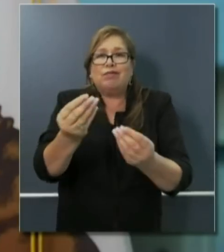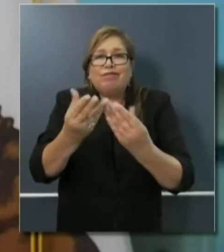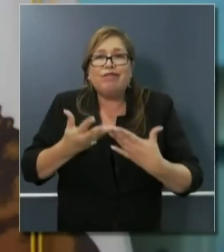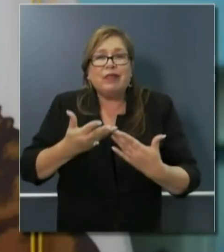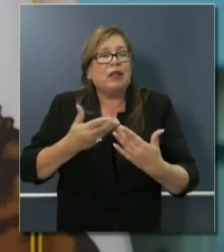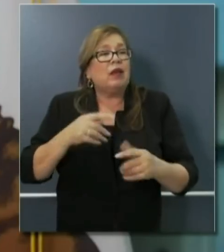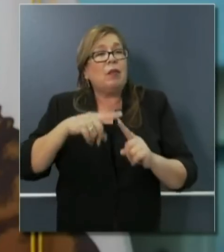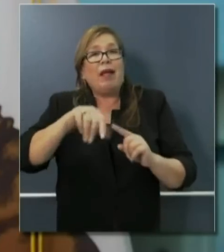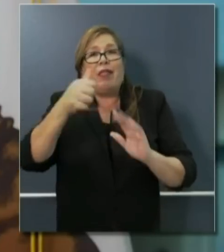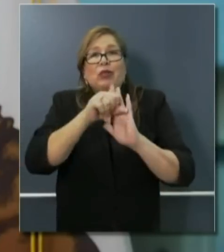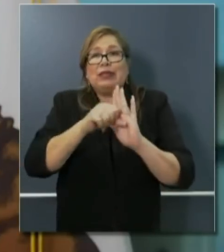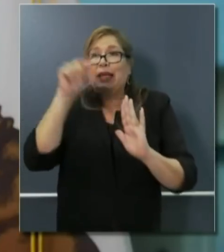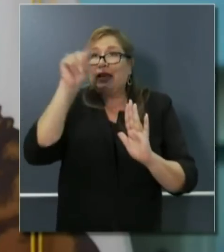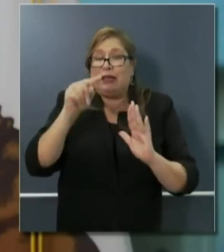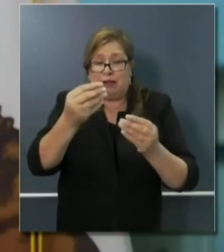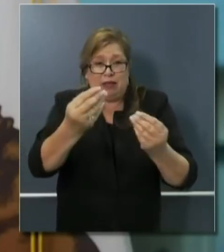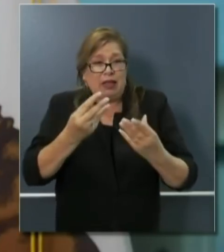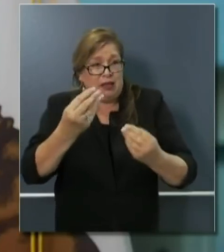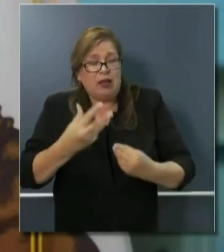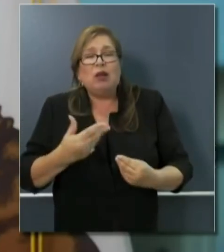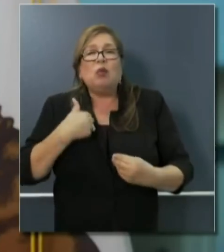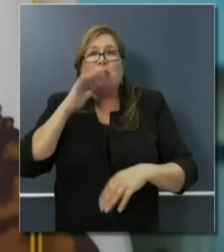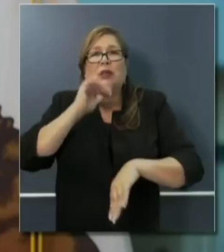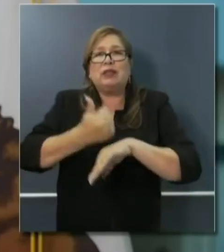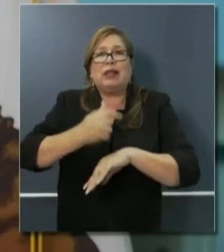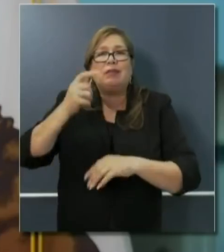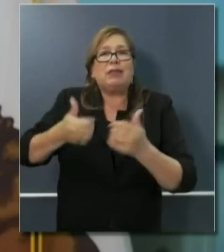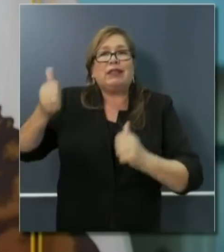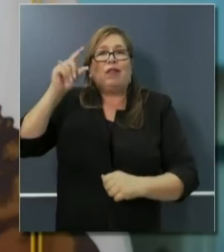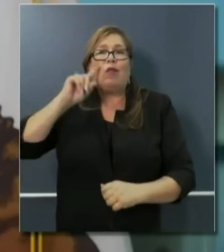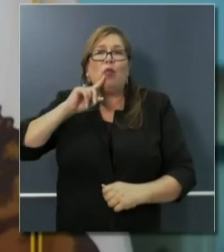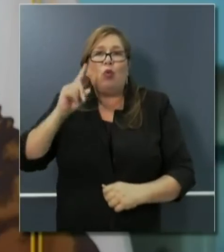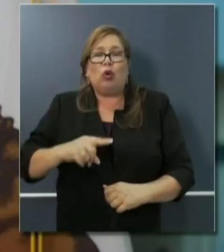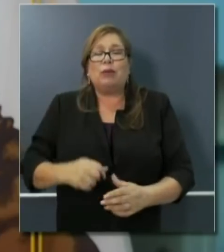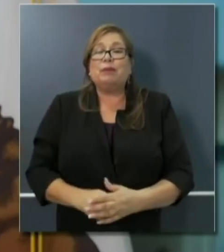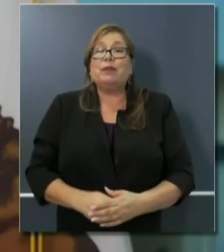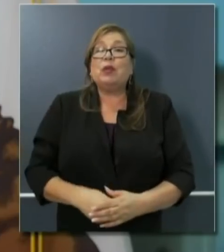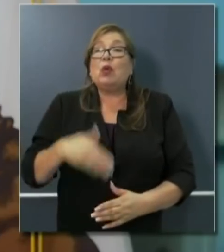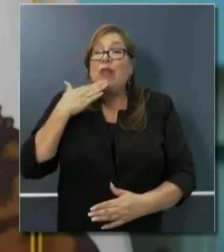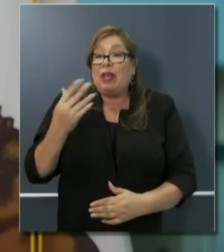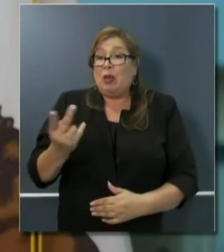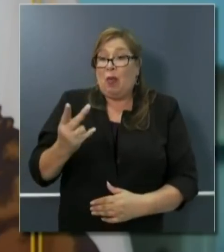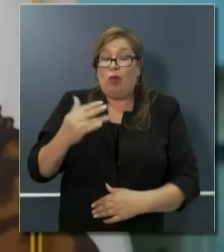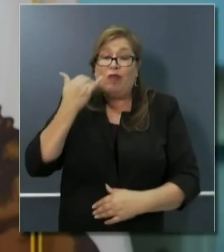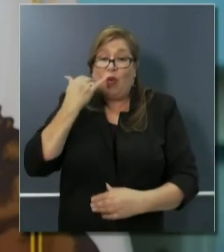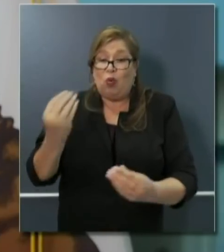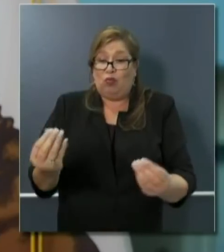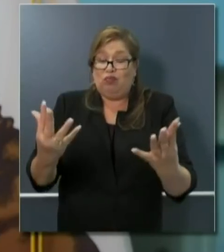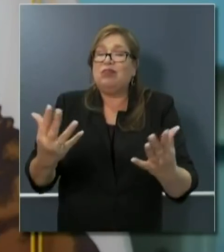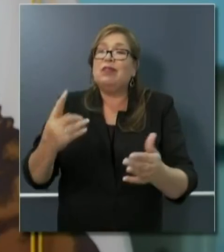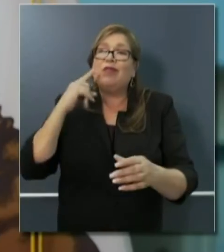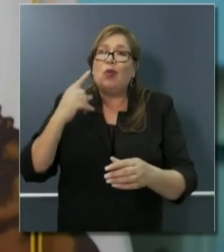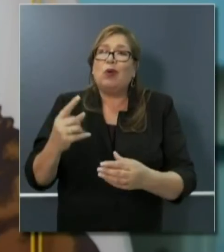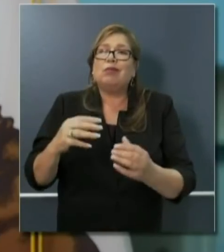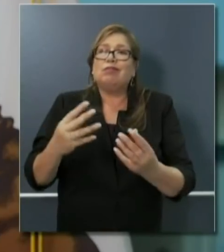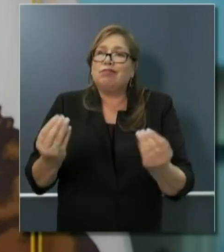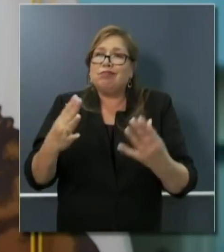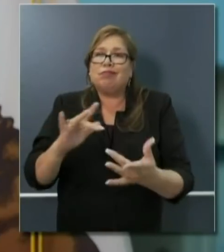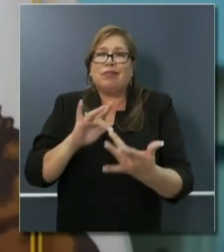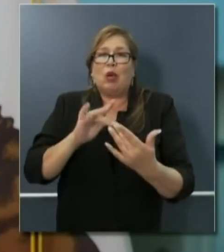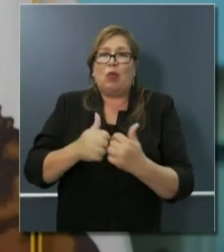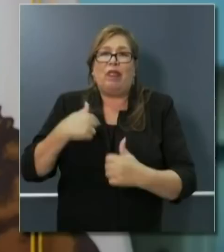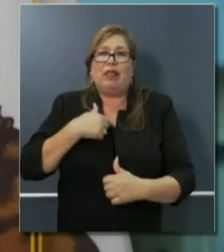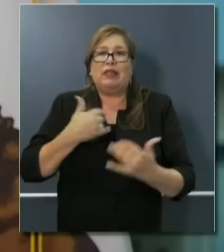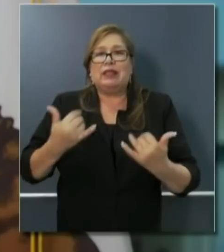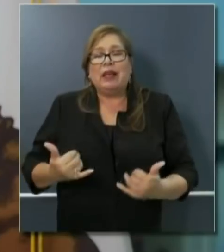California. Thank you, both of you, for joining us today, and thank you both for your leadership, and thank you for meeting this moment. And